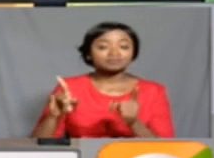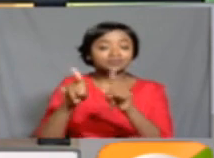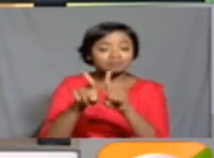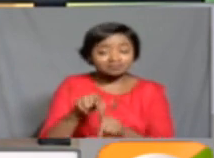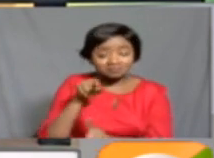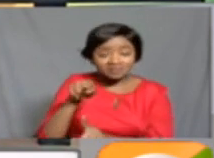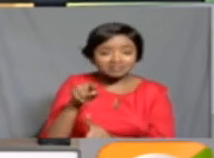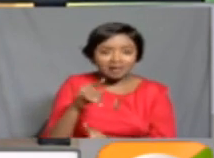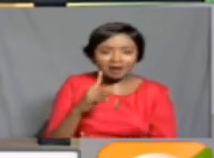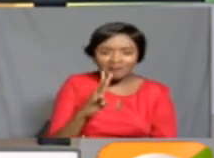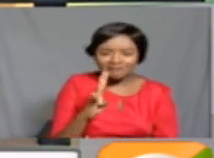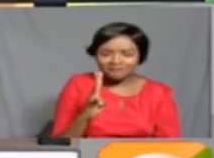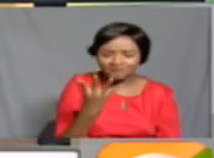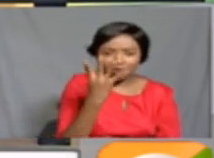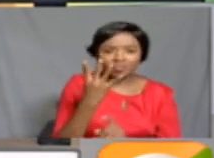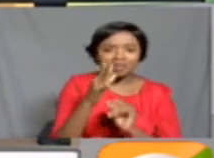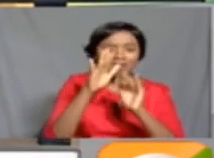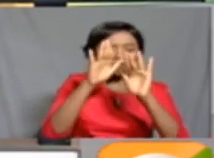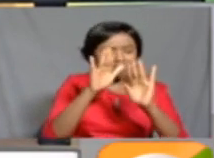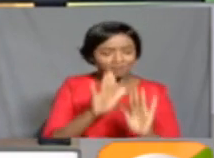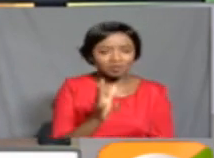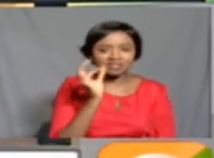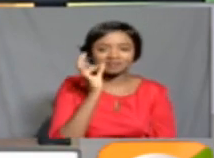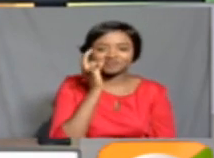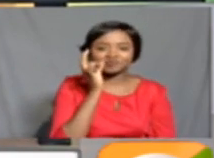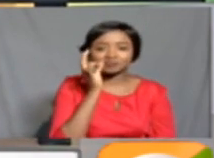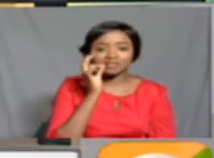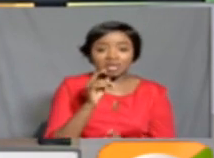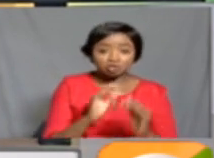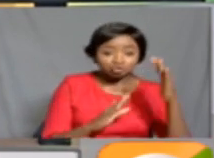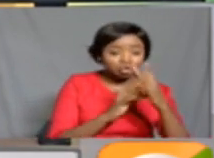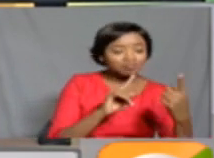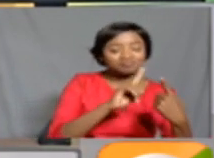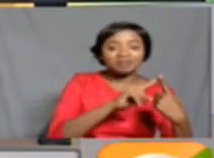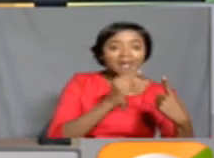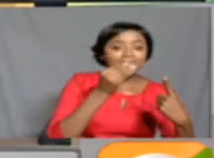fourth most important fruit after mangoes, pineapples,